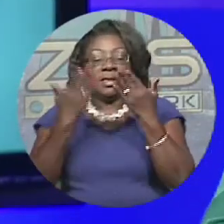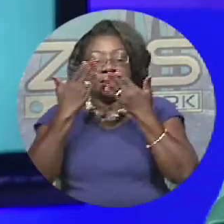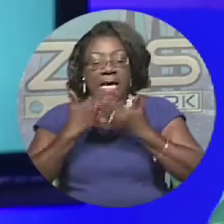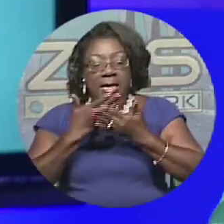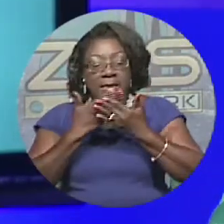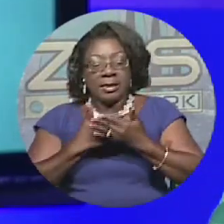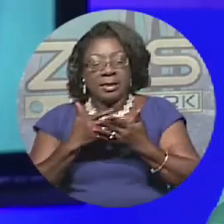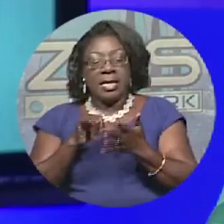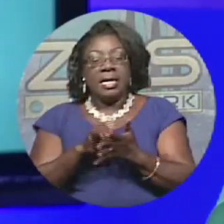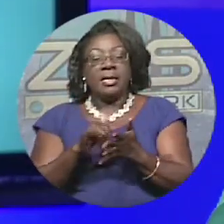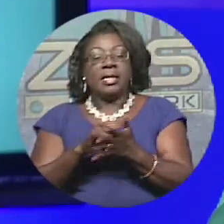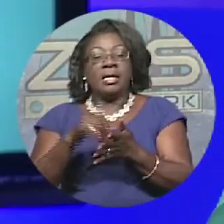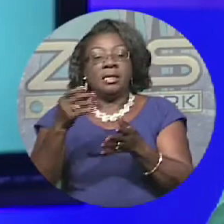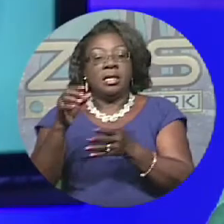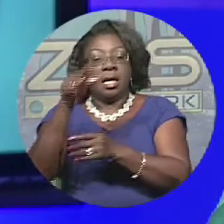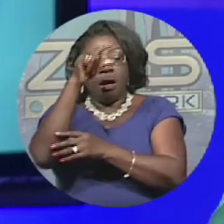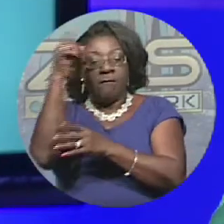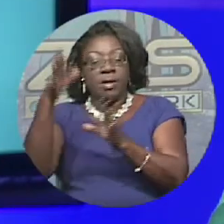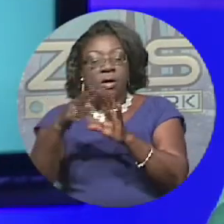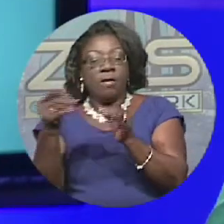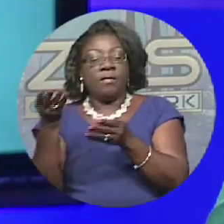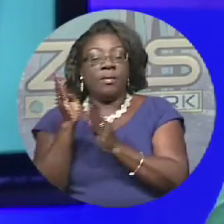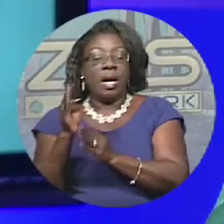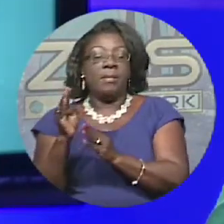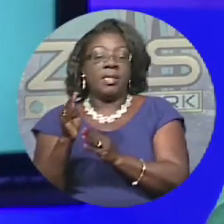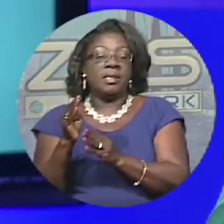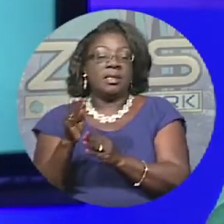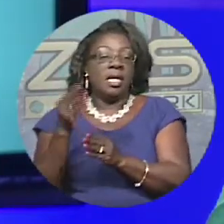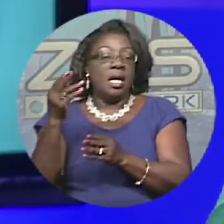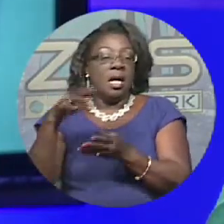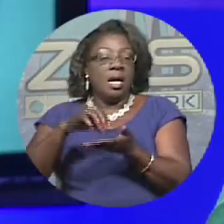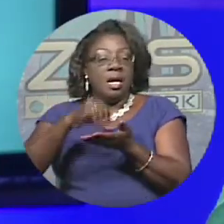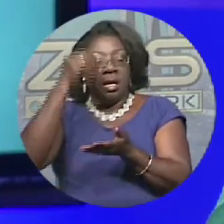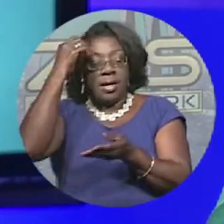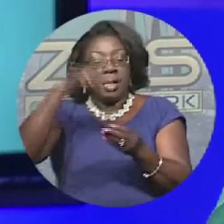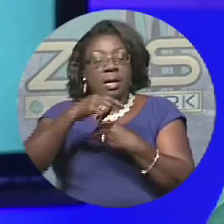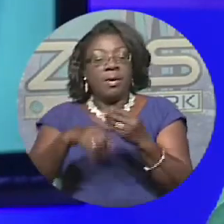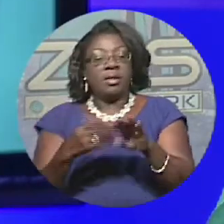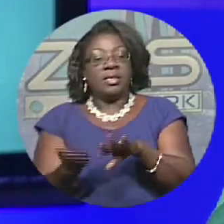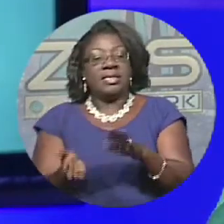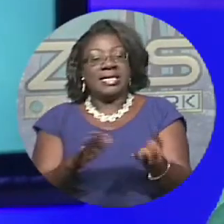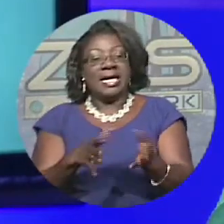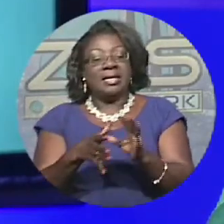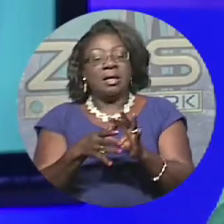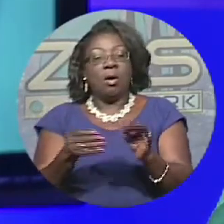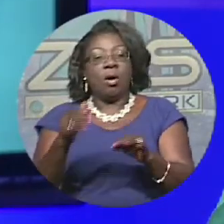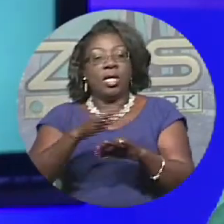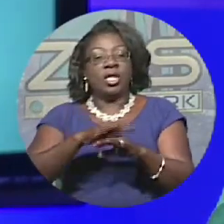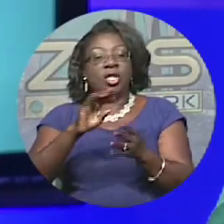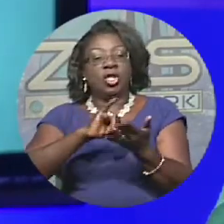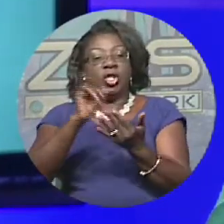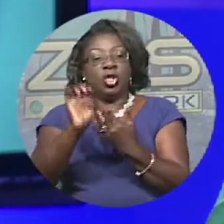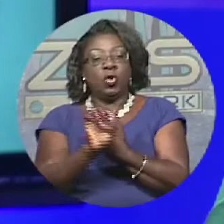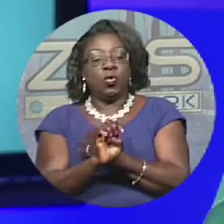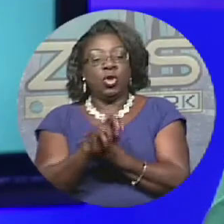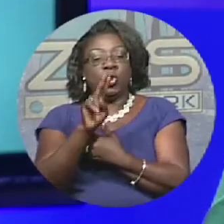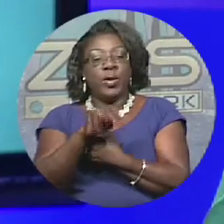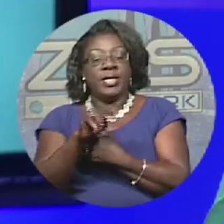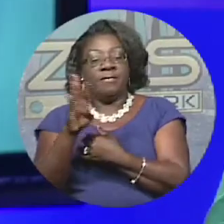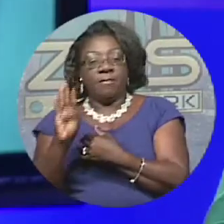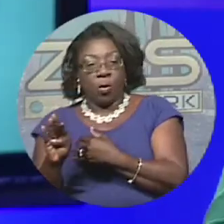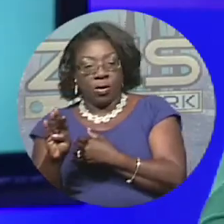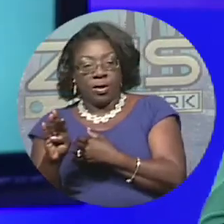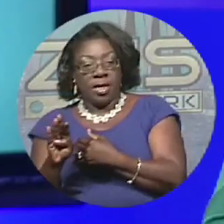Bahamas learned of his passing on June 24th. In October 1976, then Commander Swinley formed the Royal